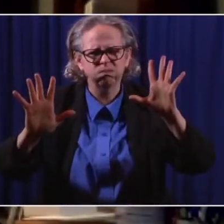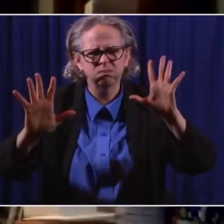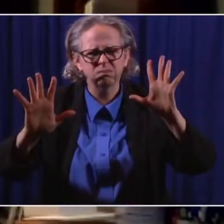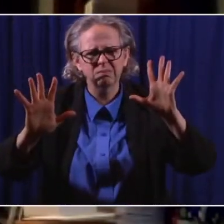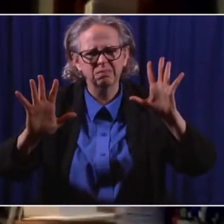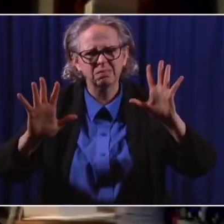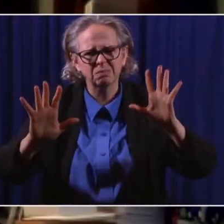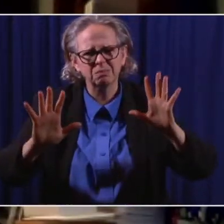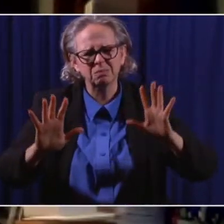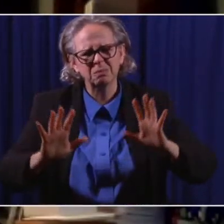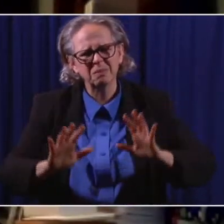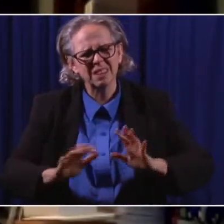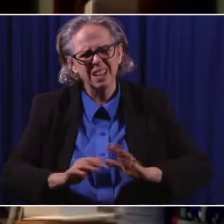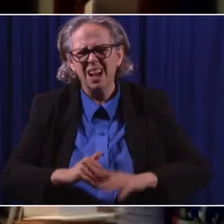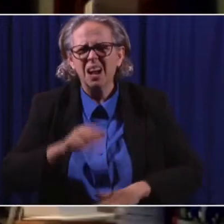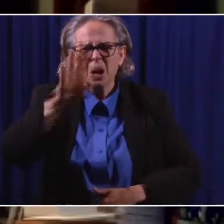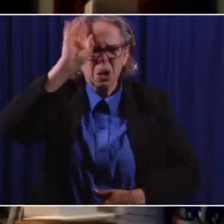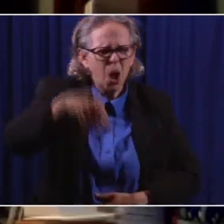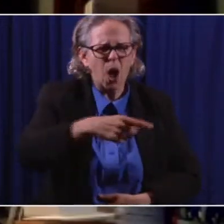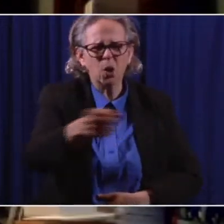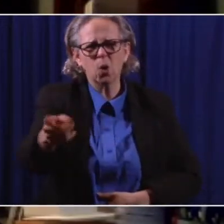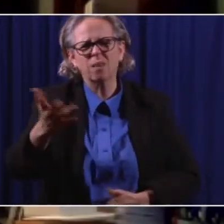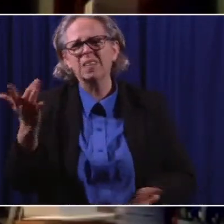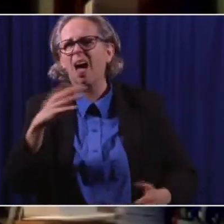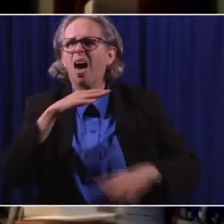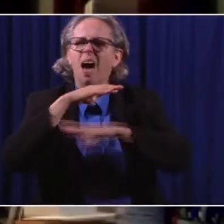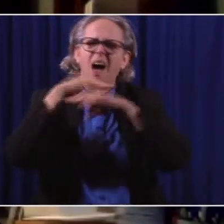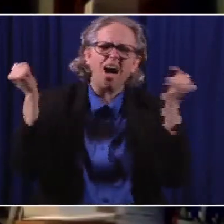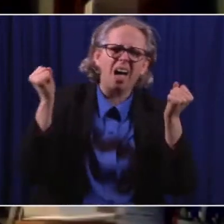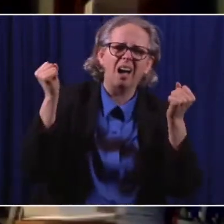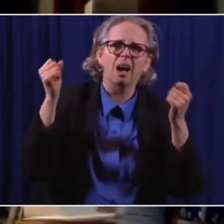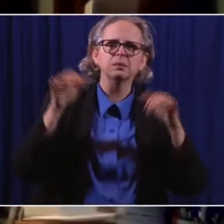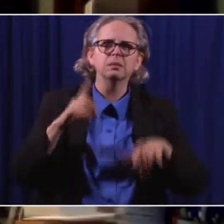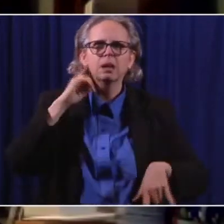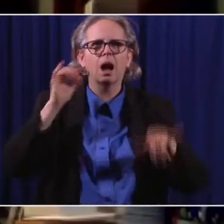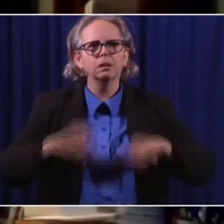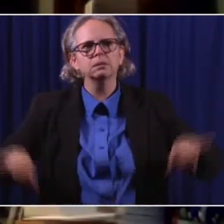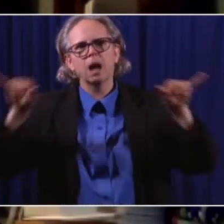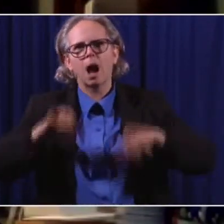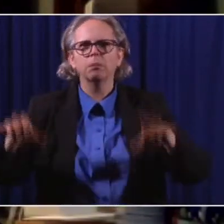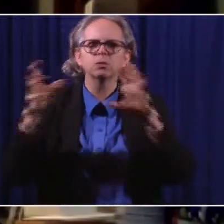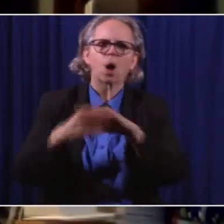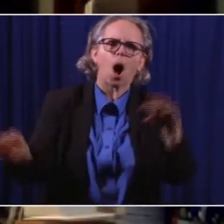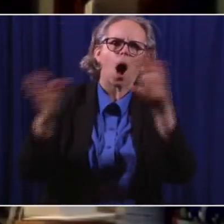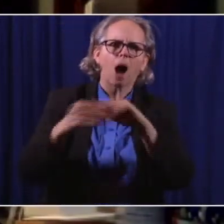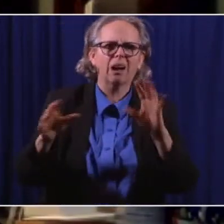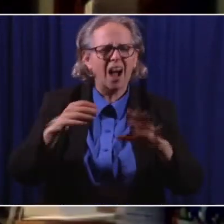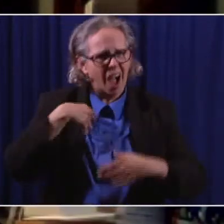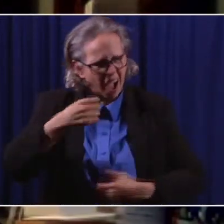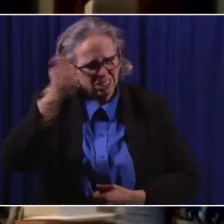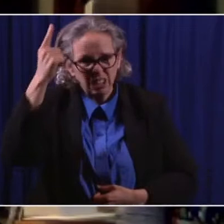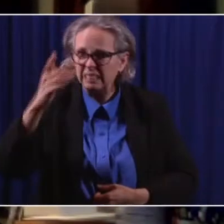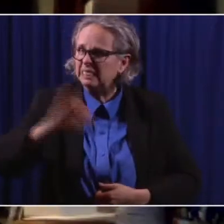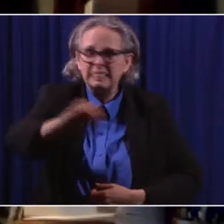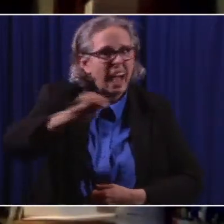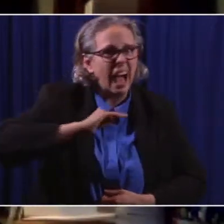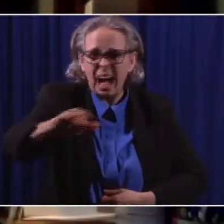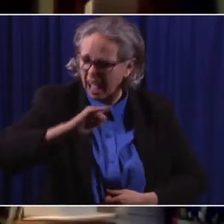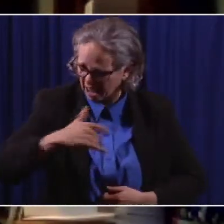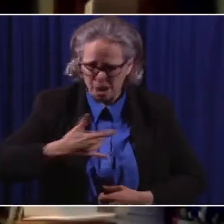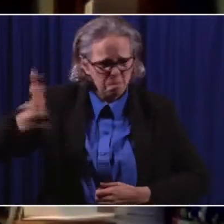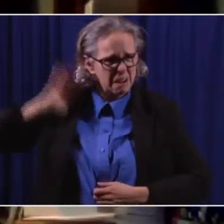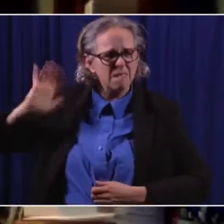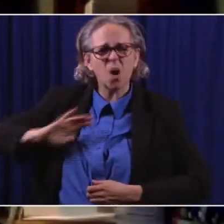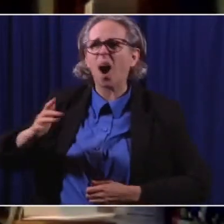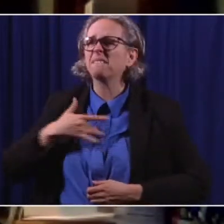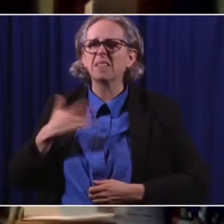I know how tired everybody is of this. I know it. I felt it myself. But I will tell you that as